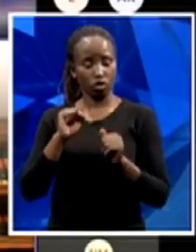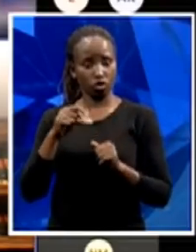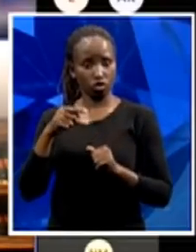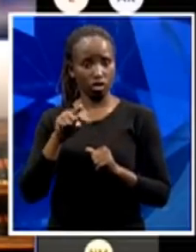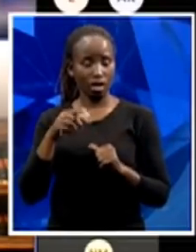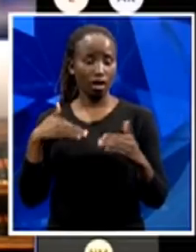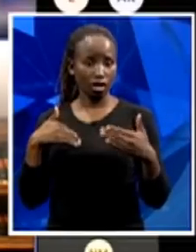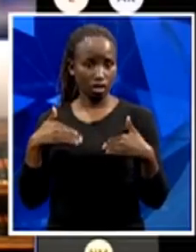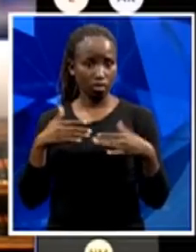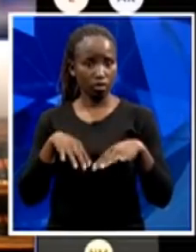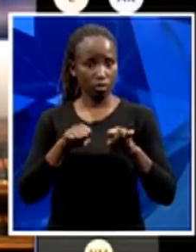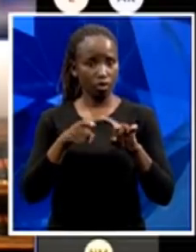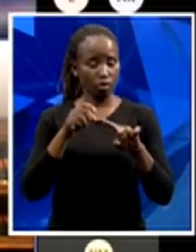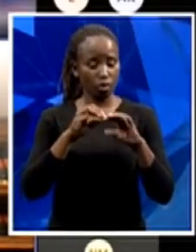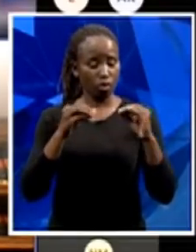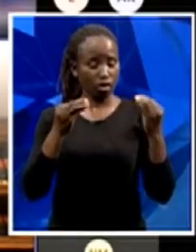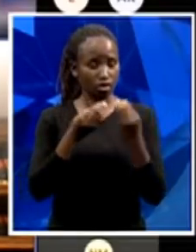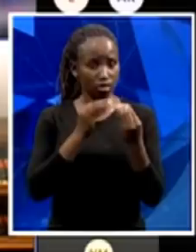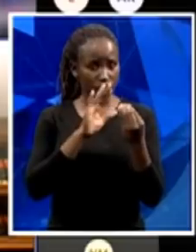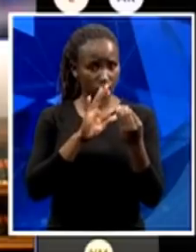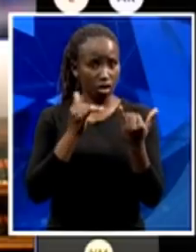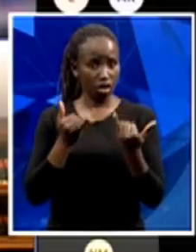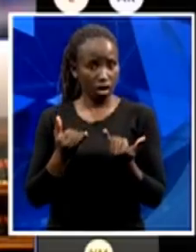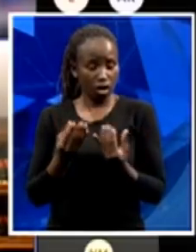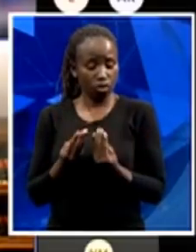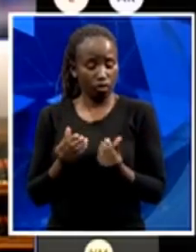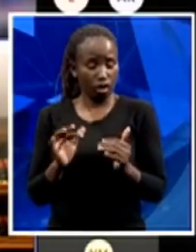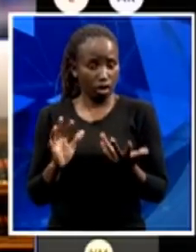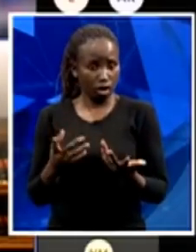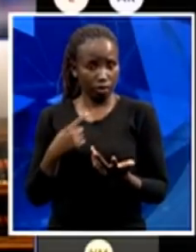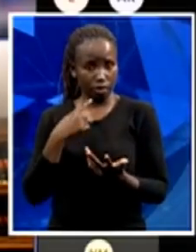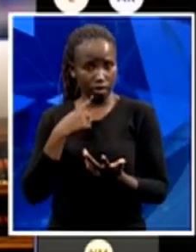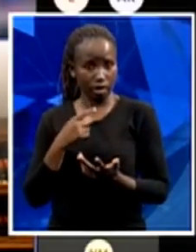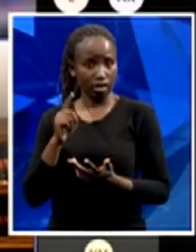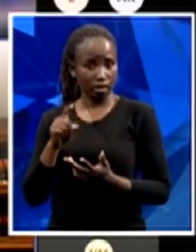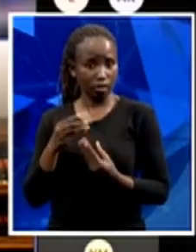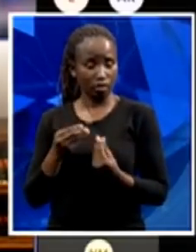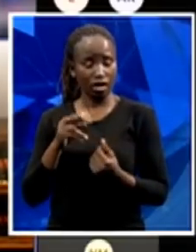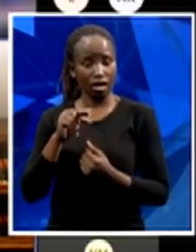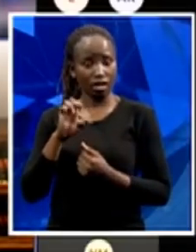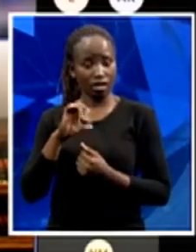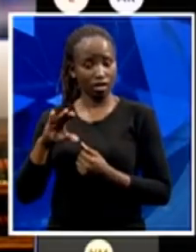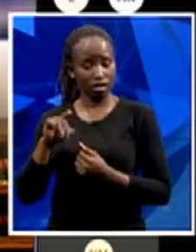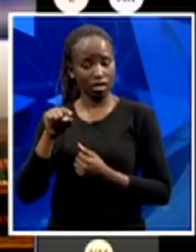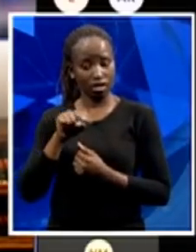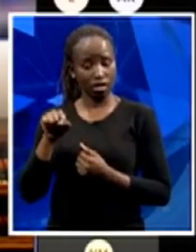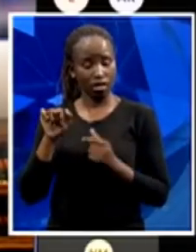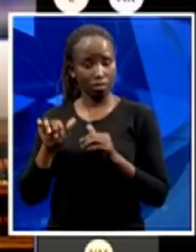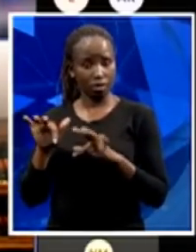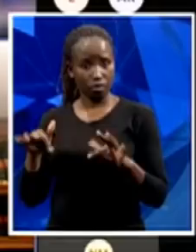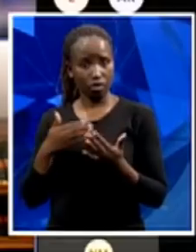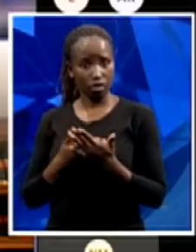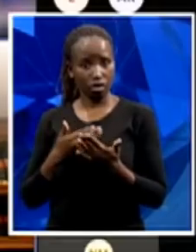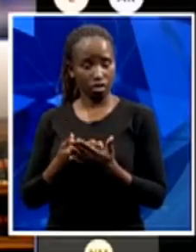The resolution then goes on to resolve that the NEC delegates to Elias Magashule, also known as Ace Magashule, in